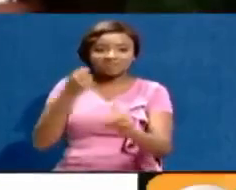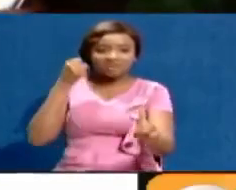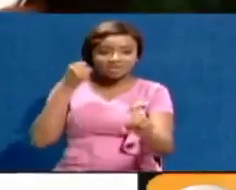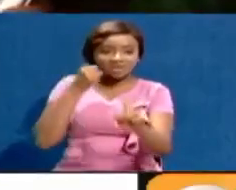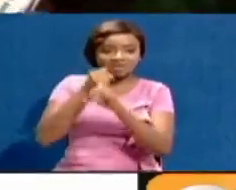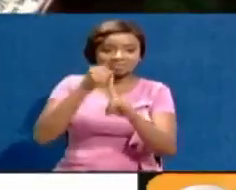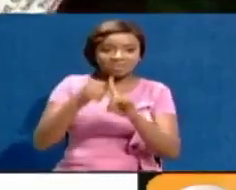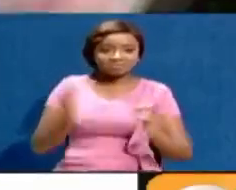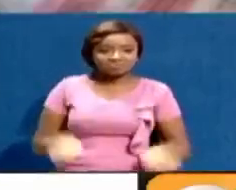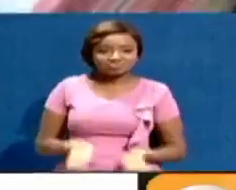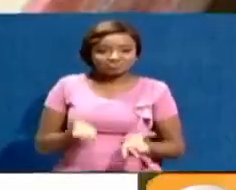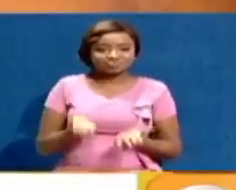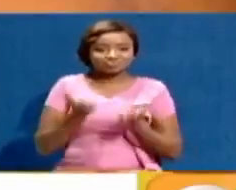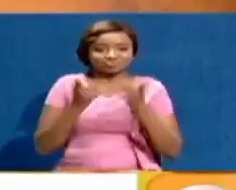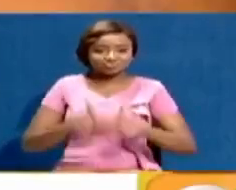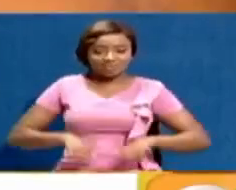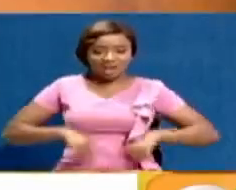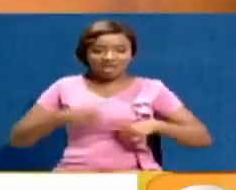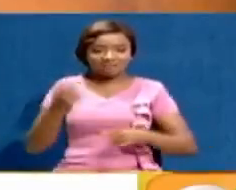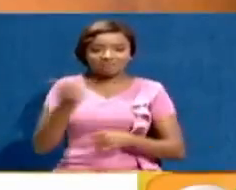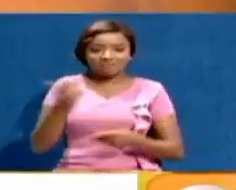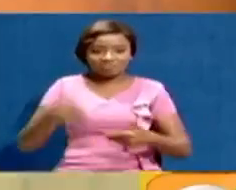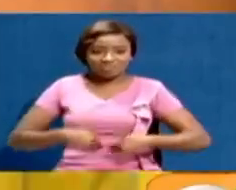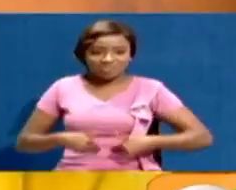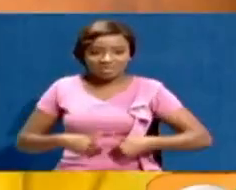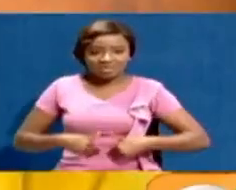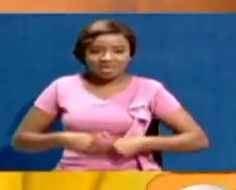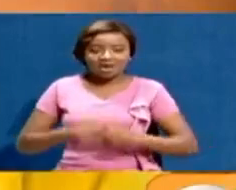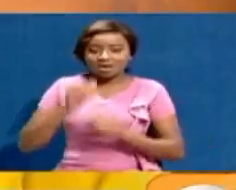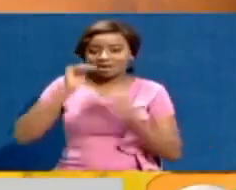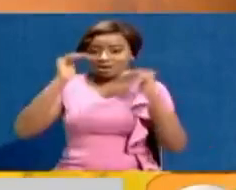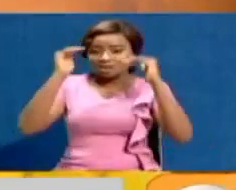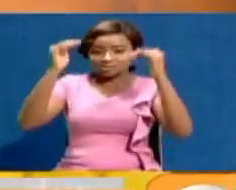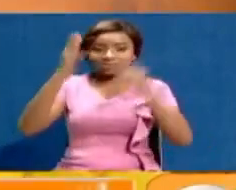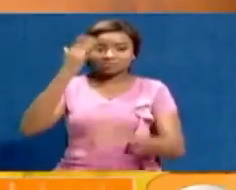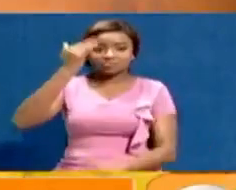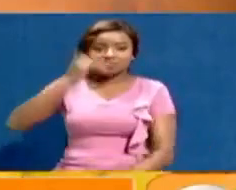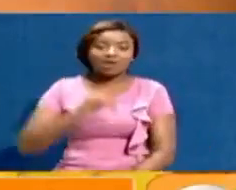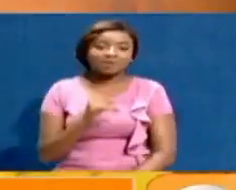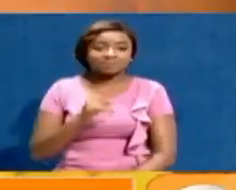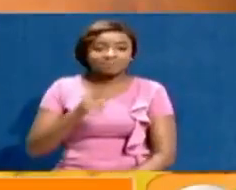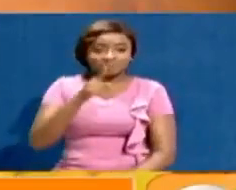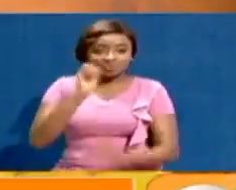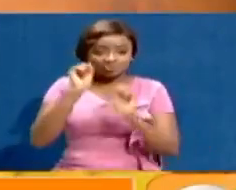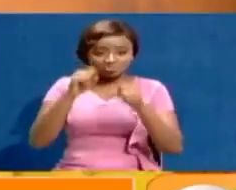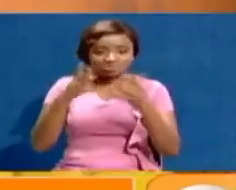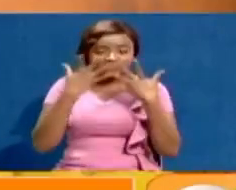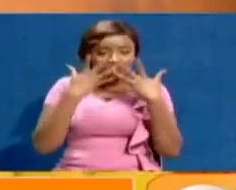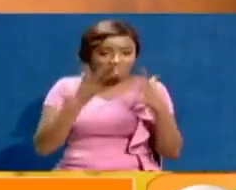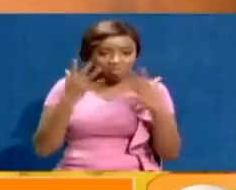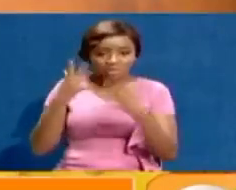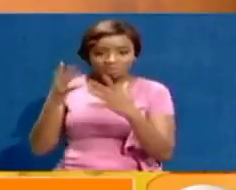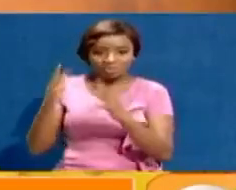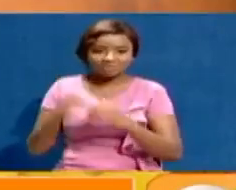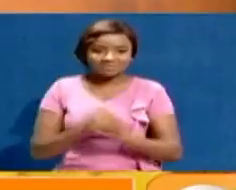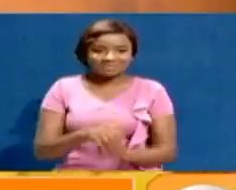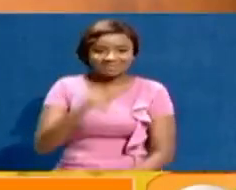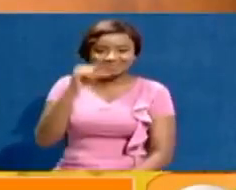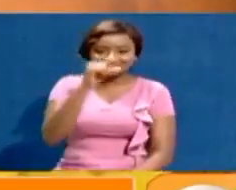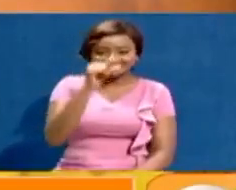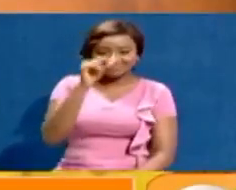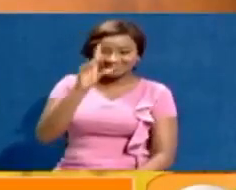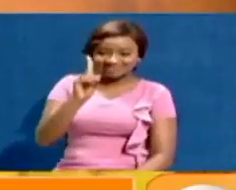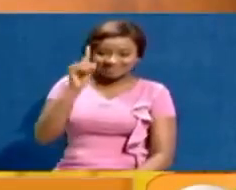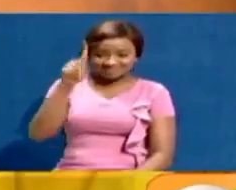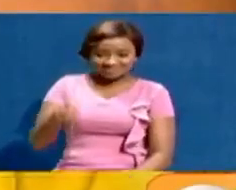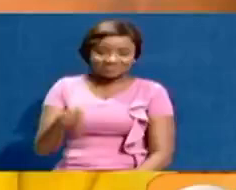life of infected young adults. But as well to the country, then you lose, in the GDP and